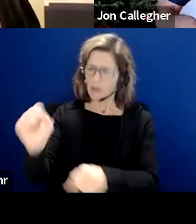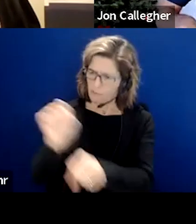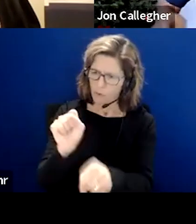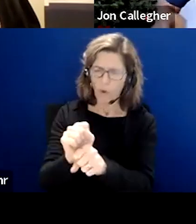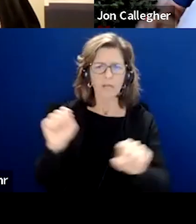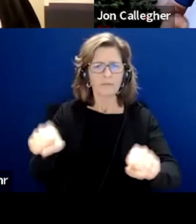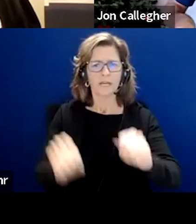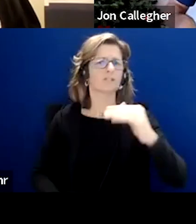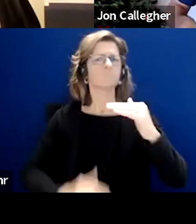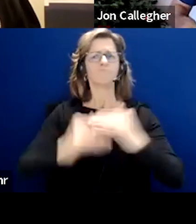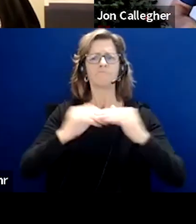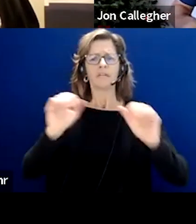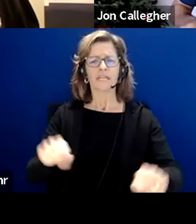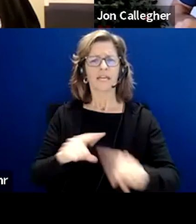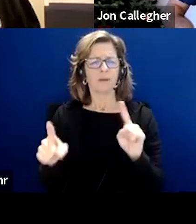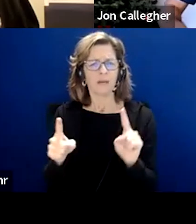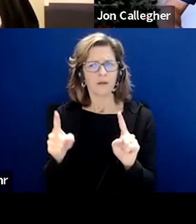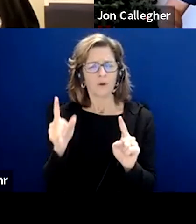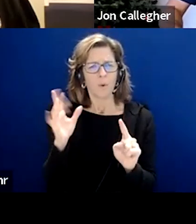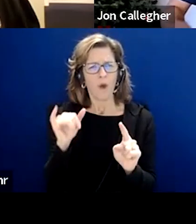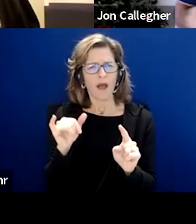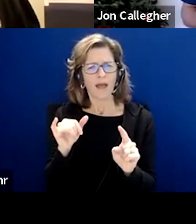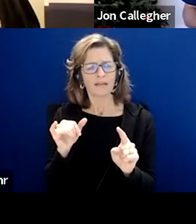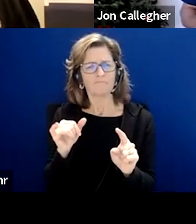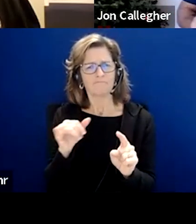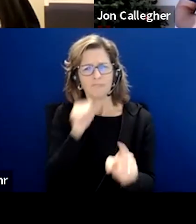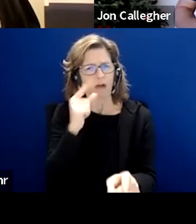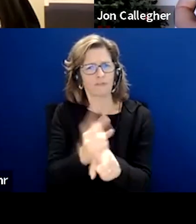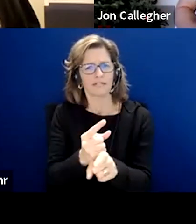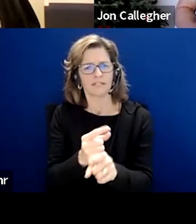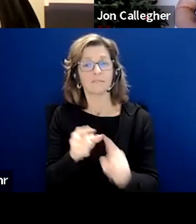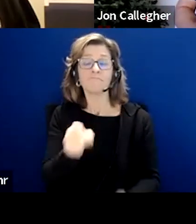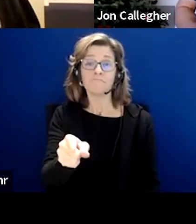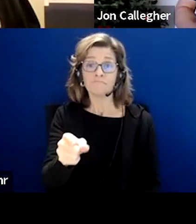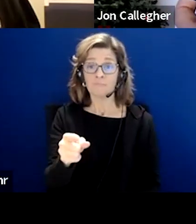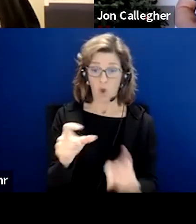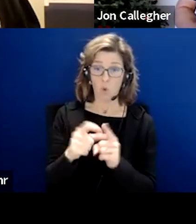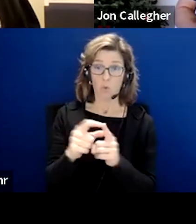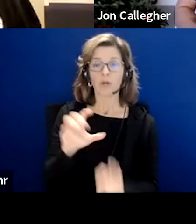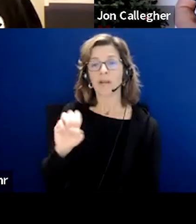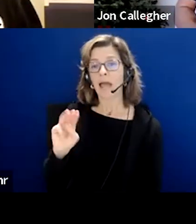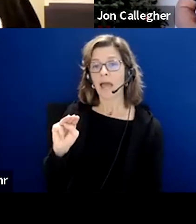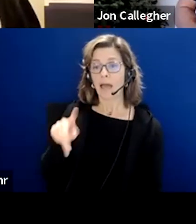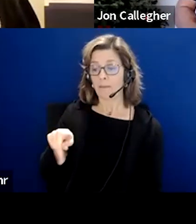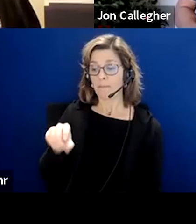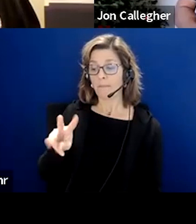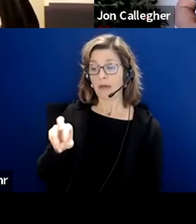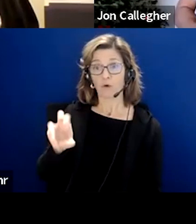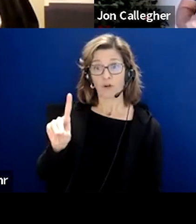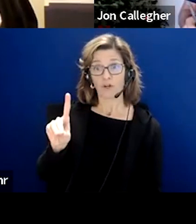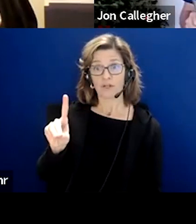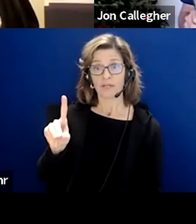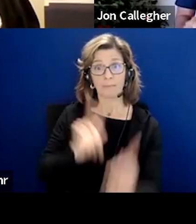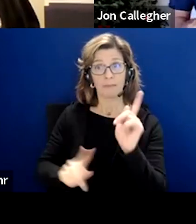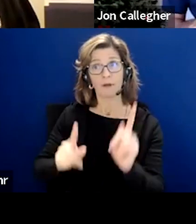I think different people have different definitions of the word empowered. I have one definition of the word empowered that perhaps